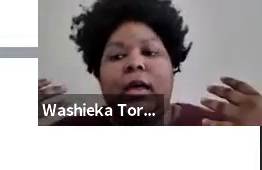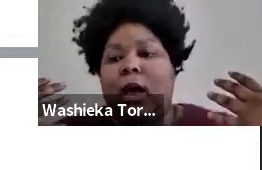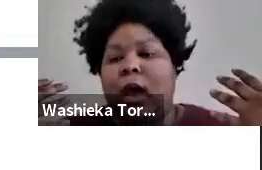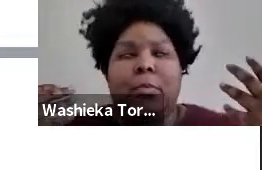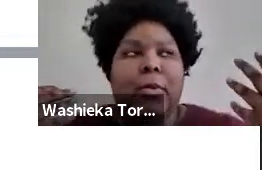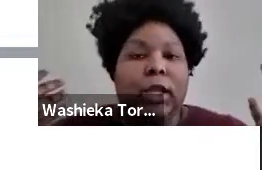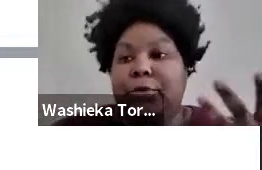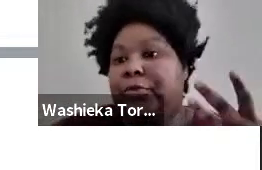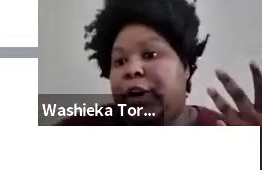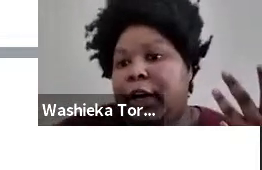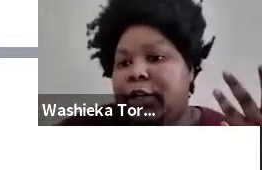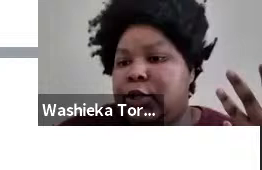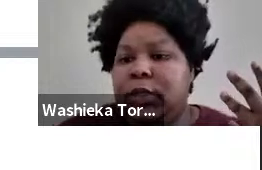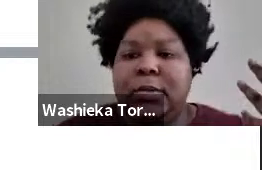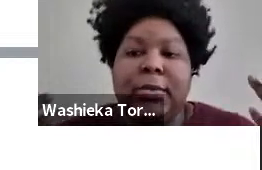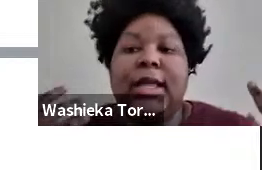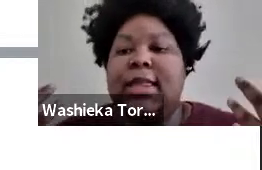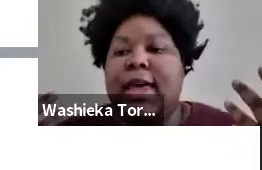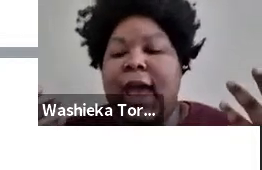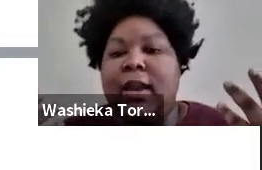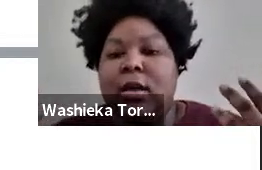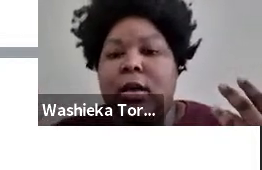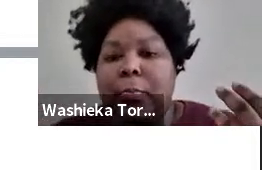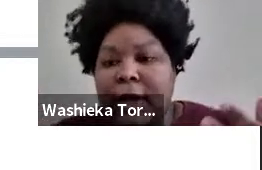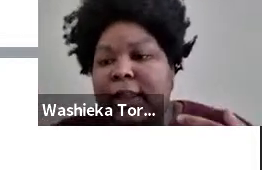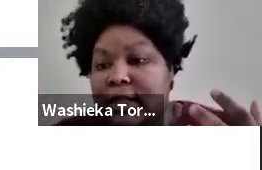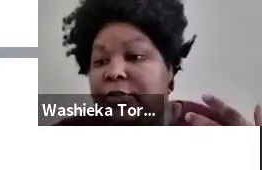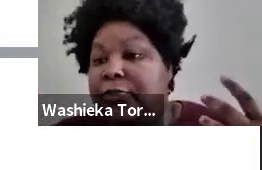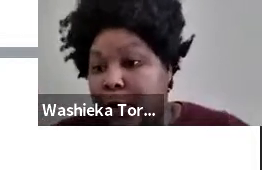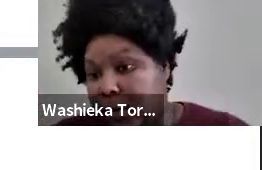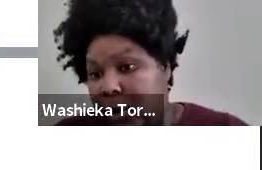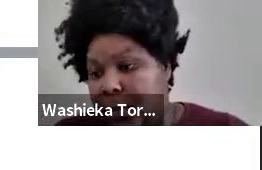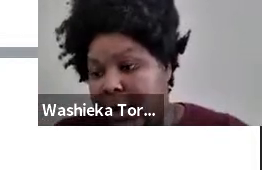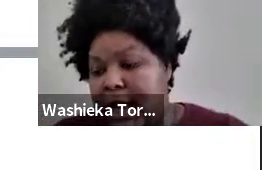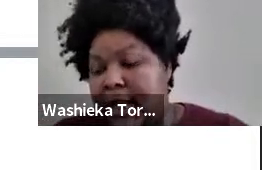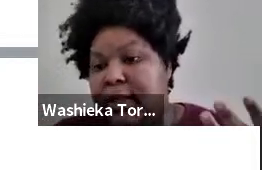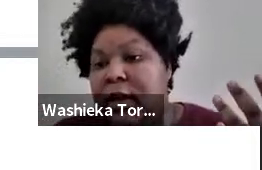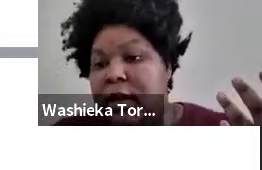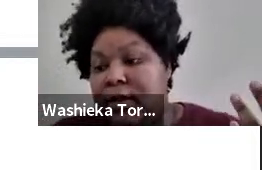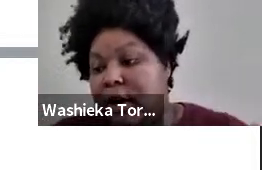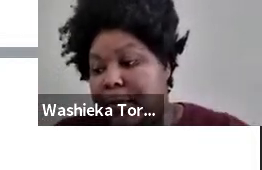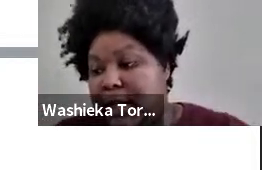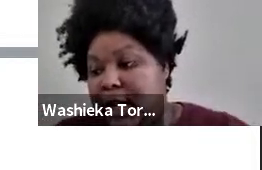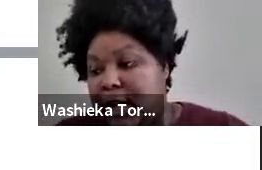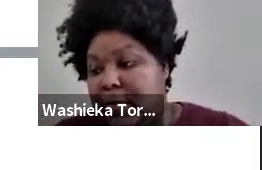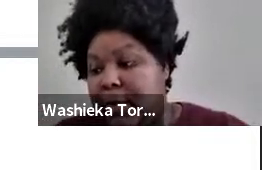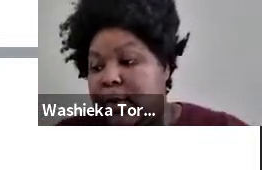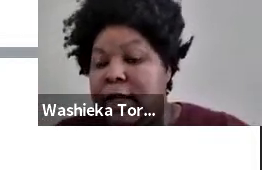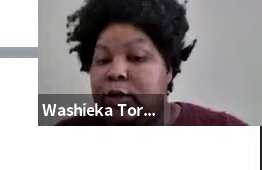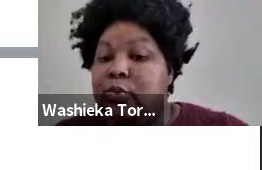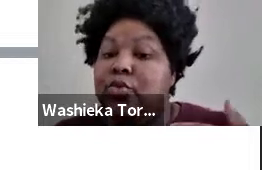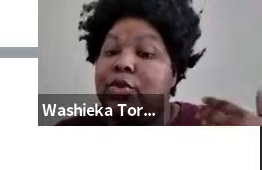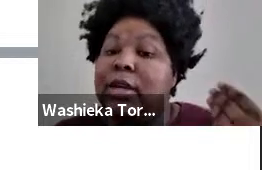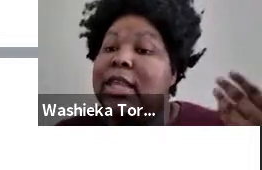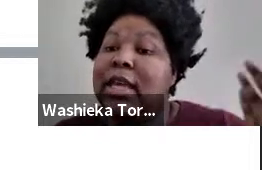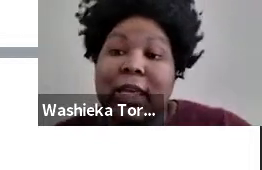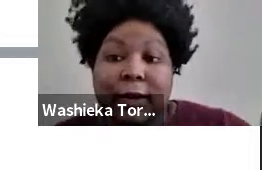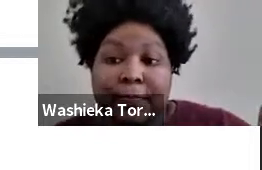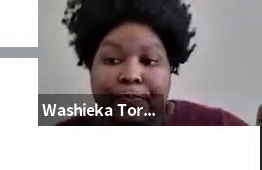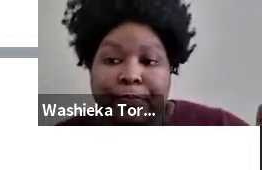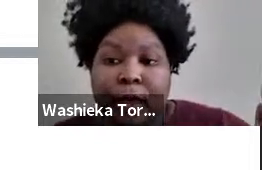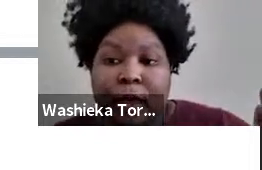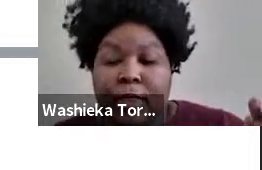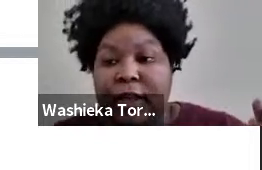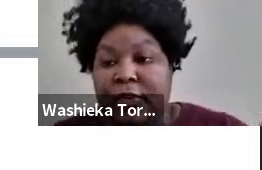like HelloFresh or something like that, but that is affordable because they're on a budget. Maybe we need to